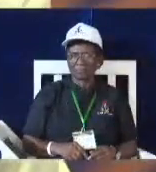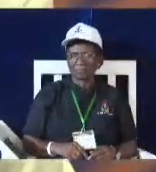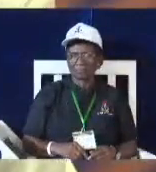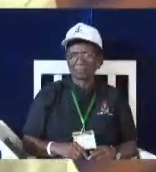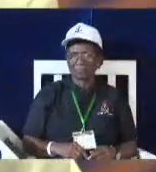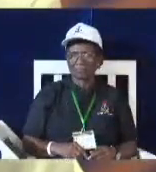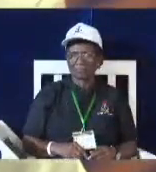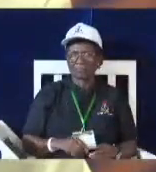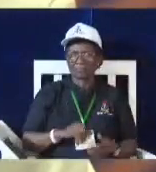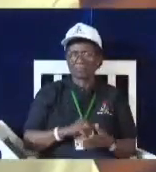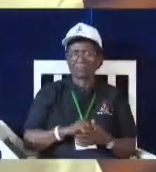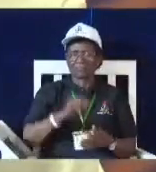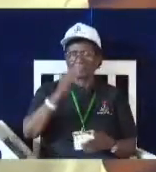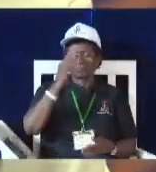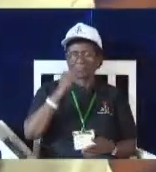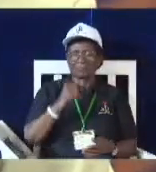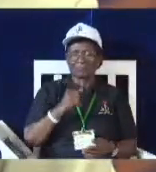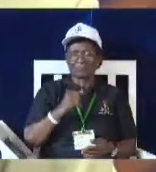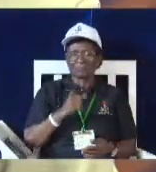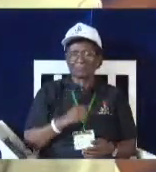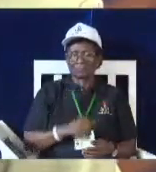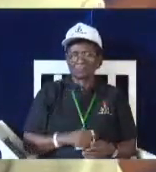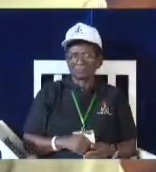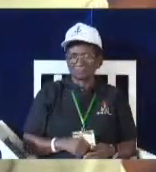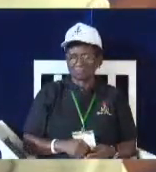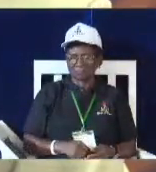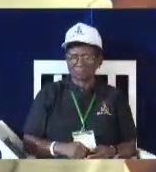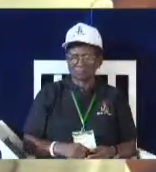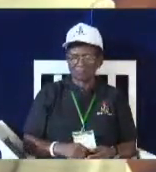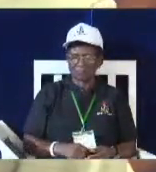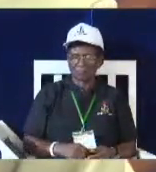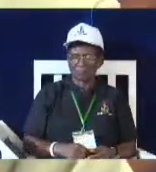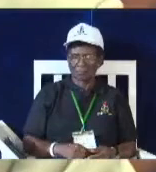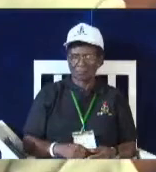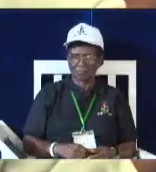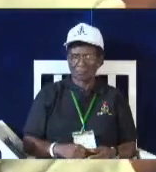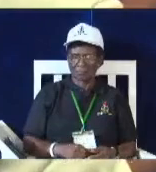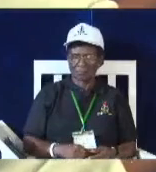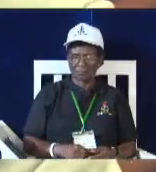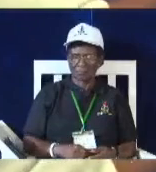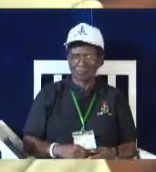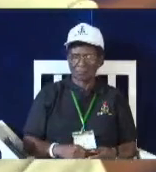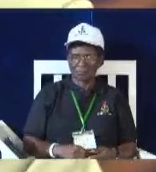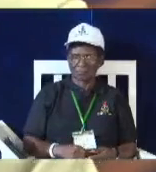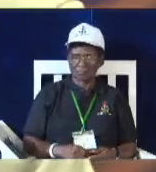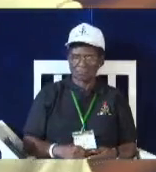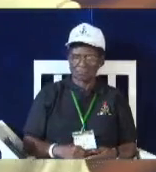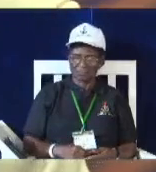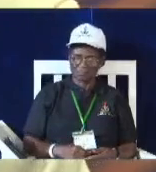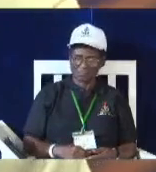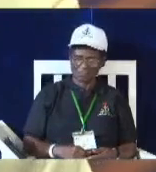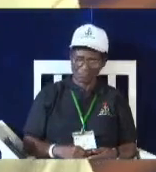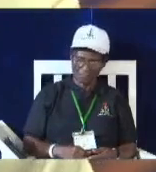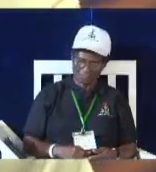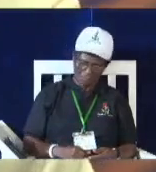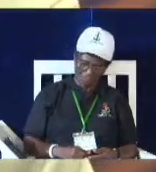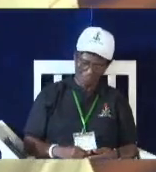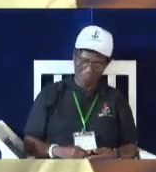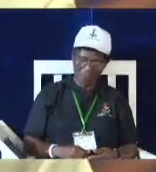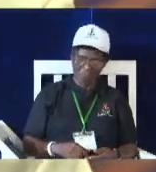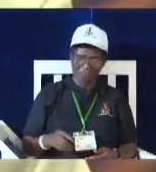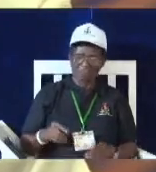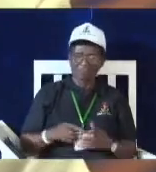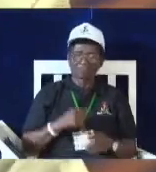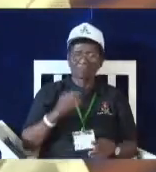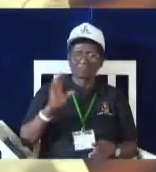what Paul said in 1 Corinthians chapter 9 from verse 25 to 27. 1 Corinthians